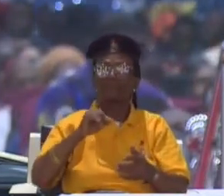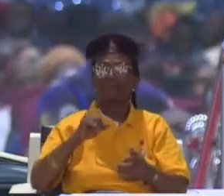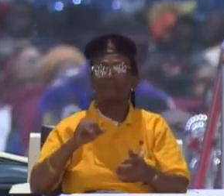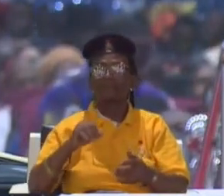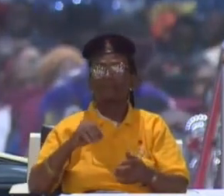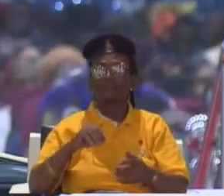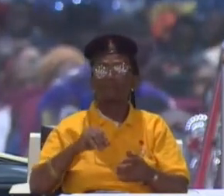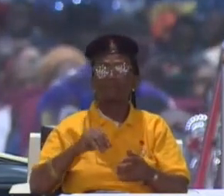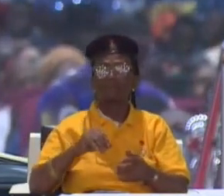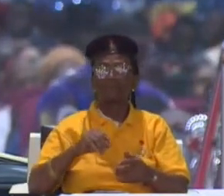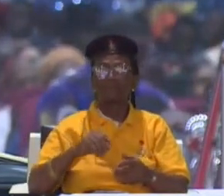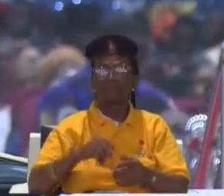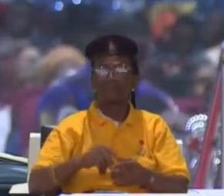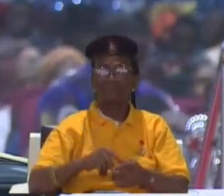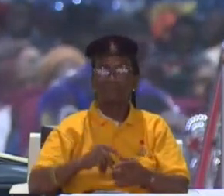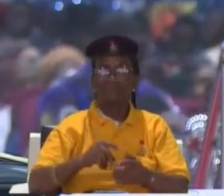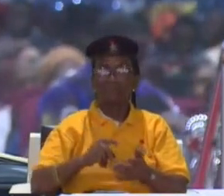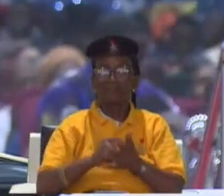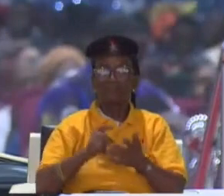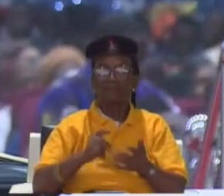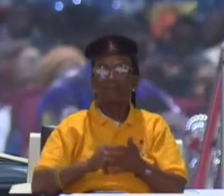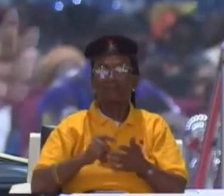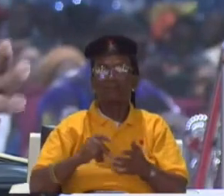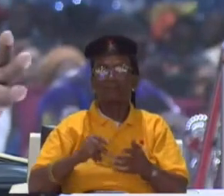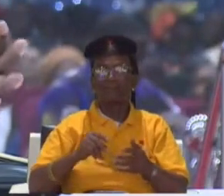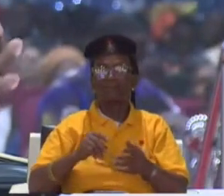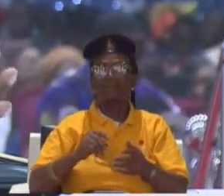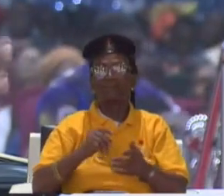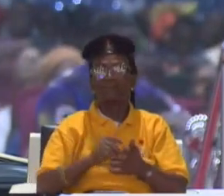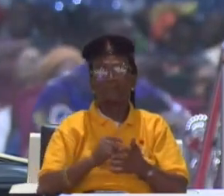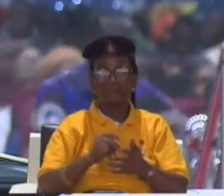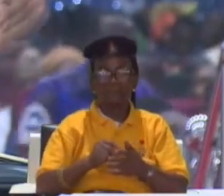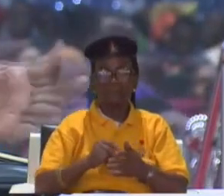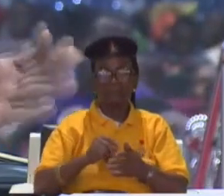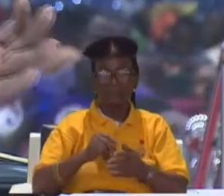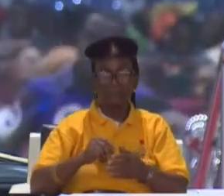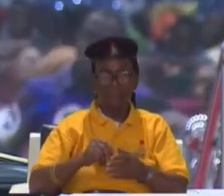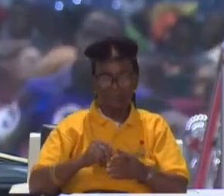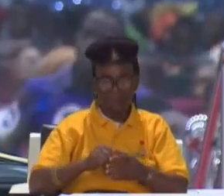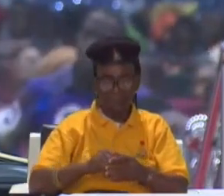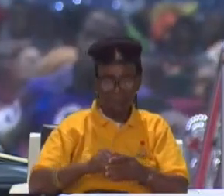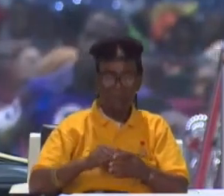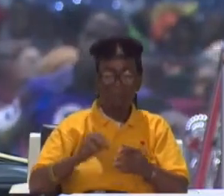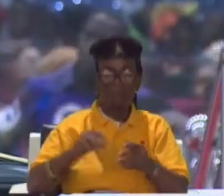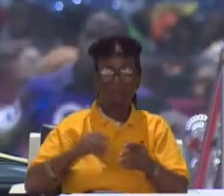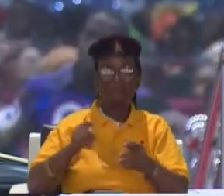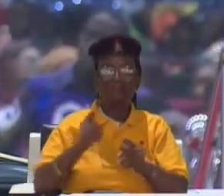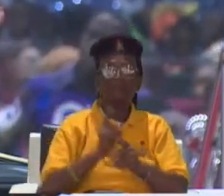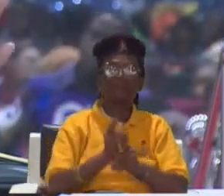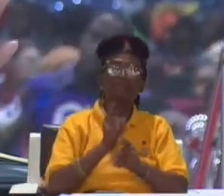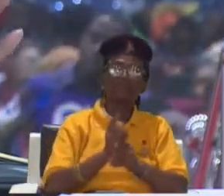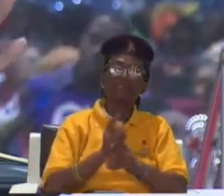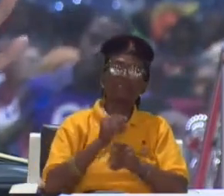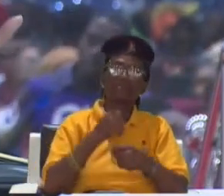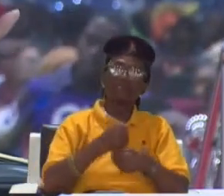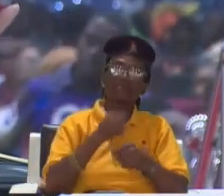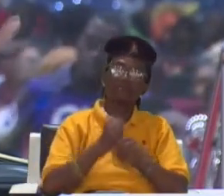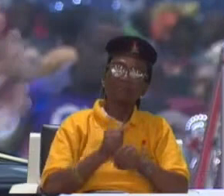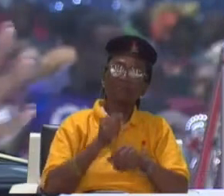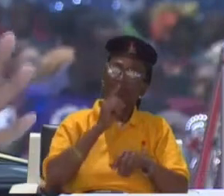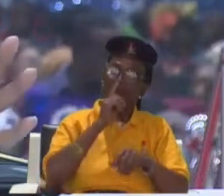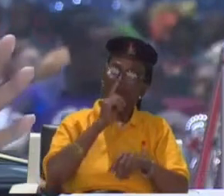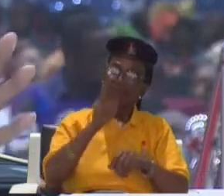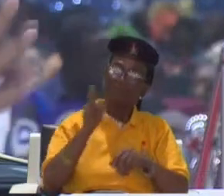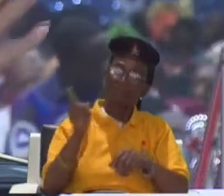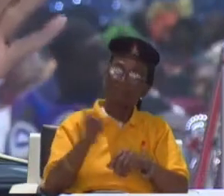Write if you like dormitories, if it's toilets you want, if it's bathroom, just make sure you